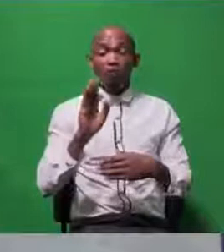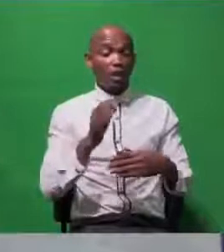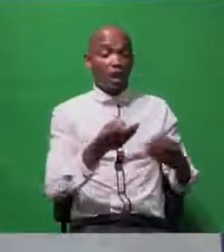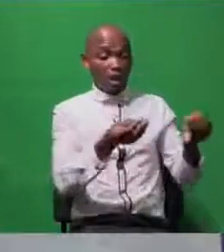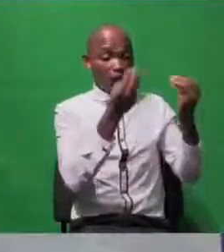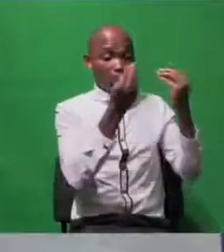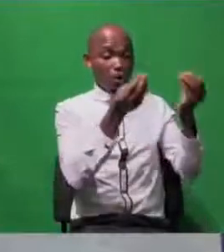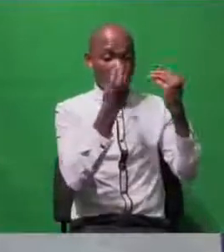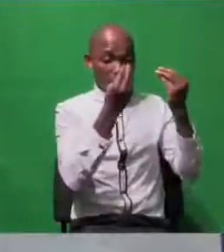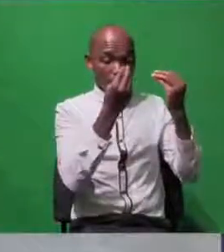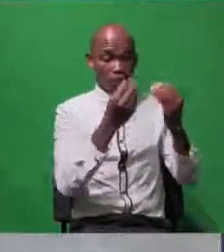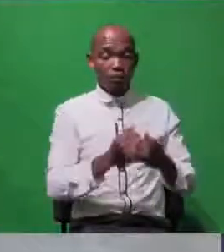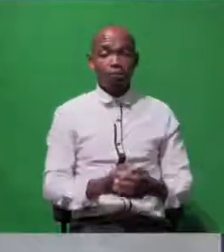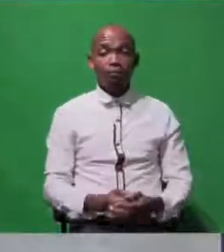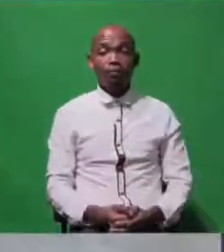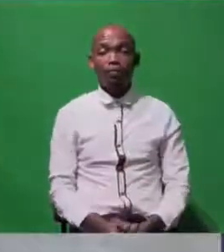of